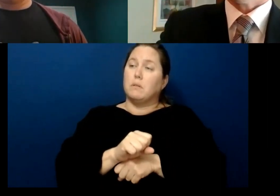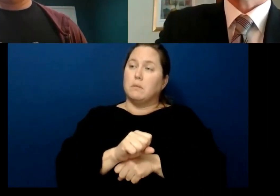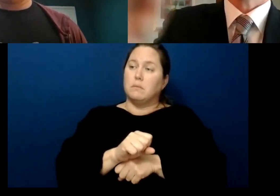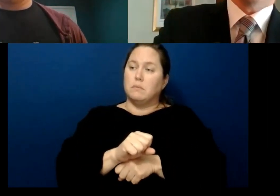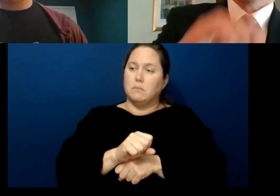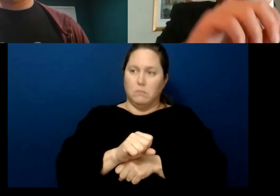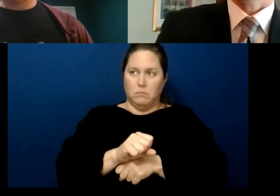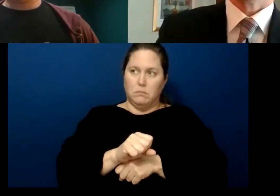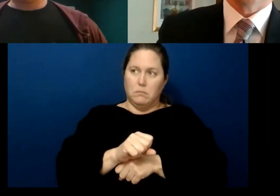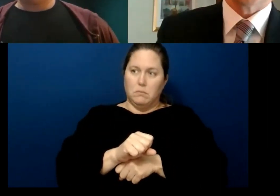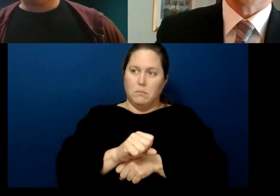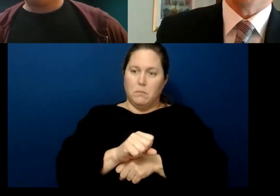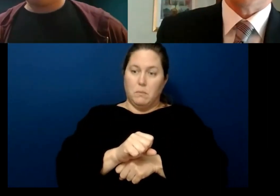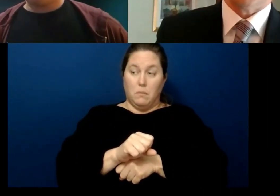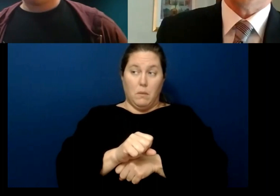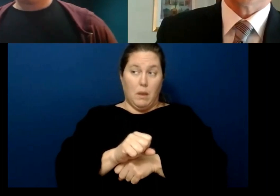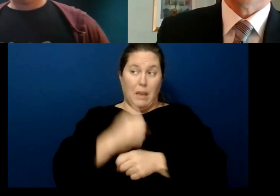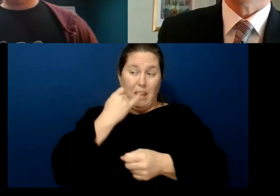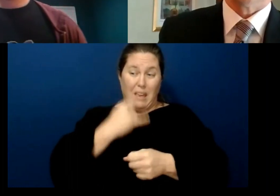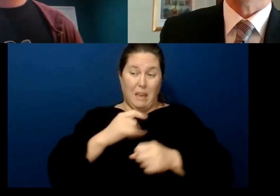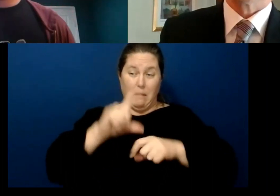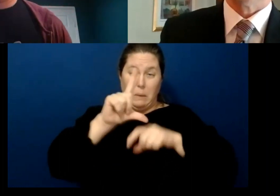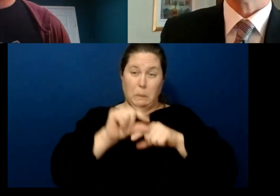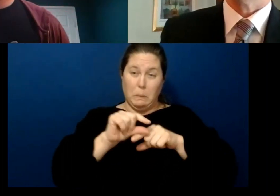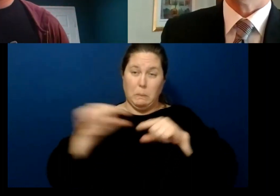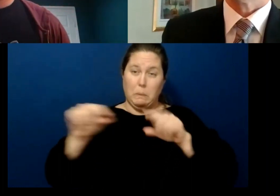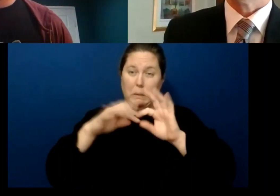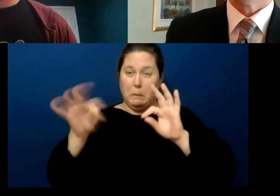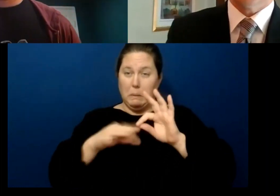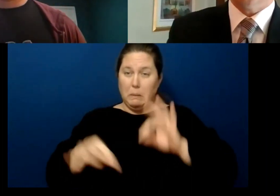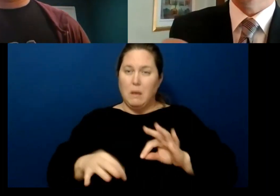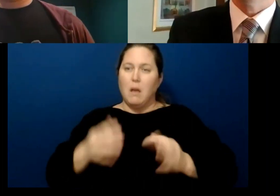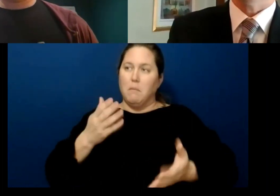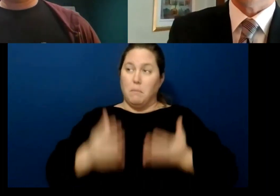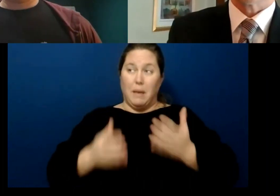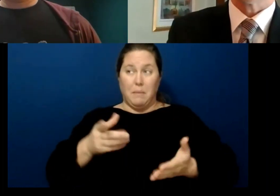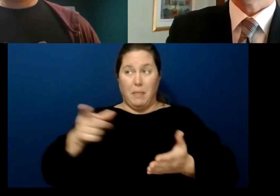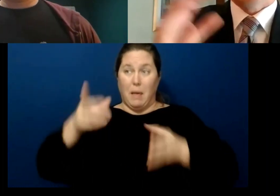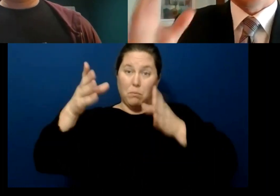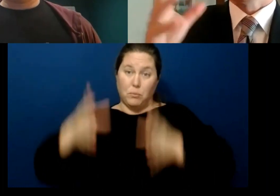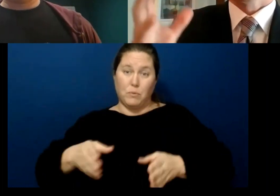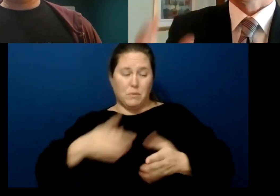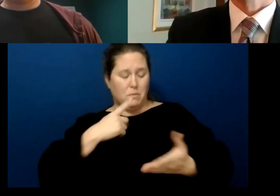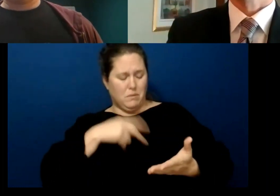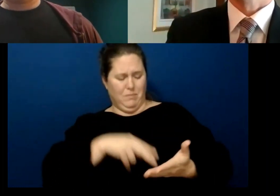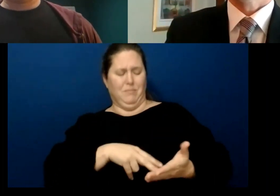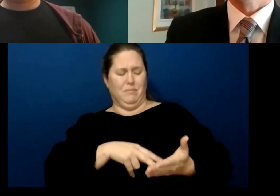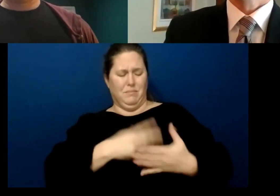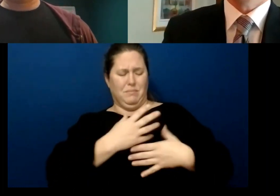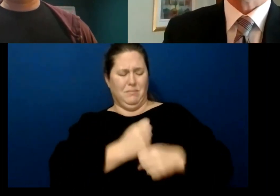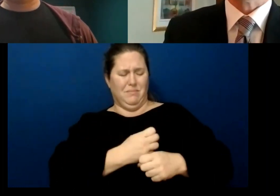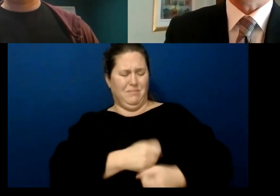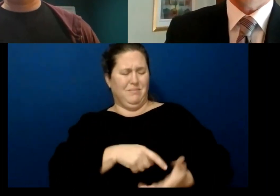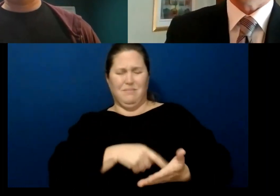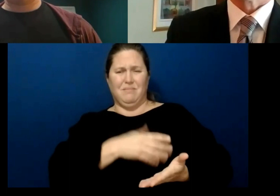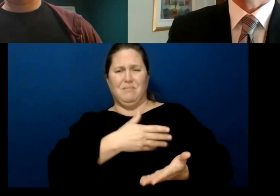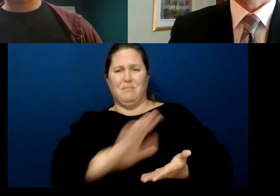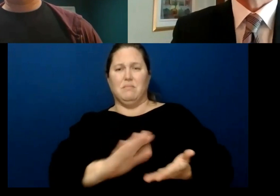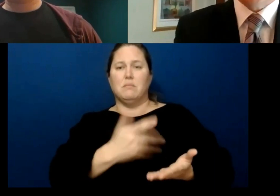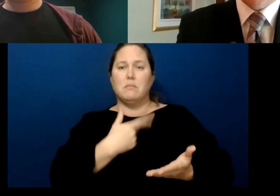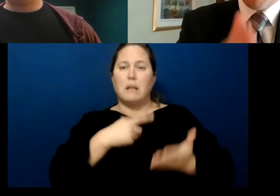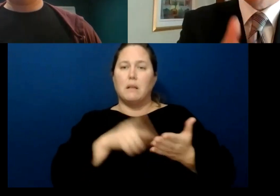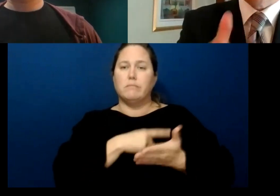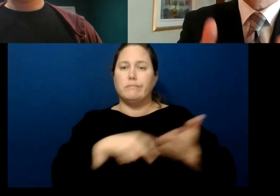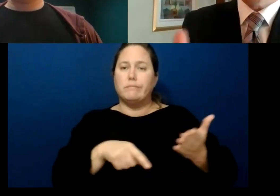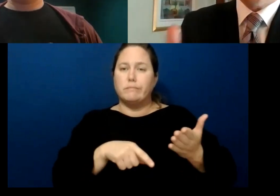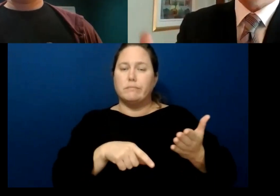between the job or going to somebody else. And that's what I'm stressing, is that these little moments have a lot of importance for us, and we